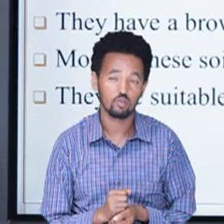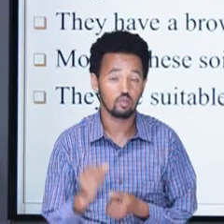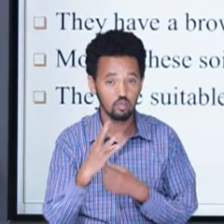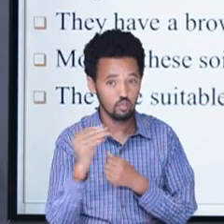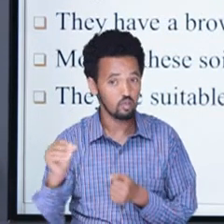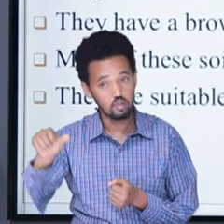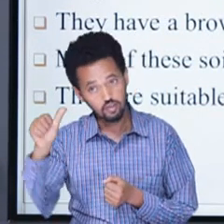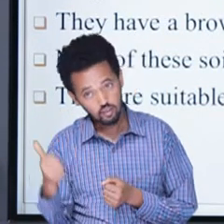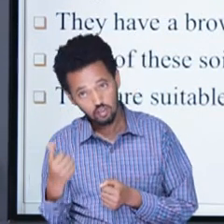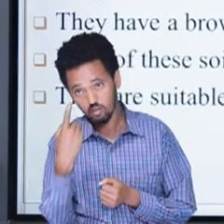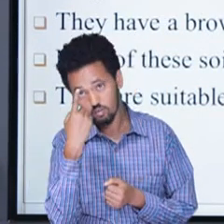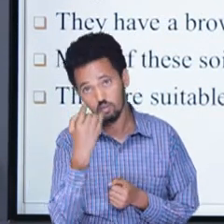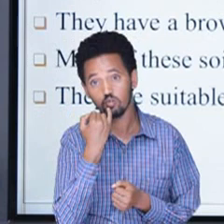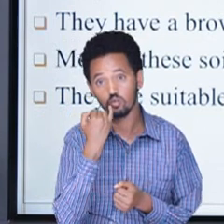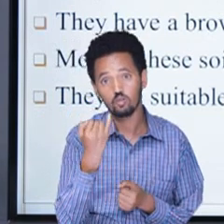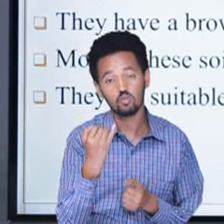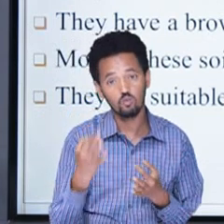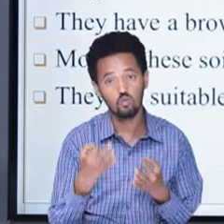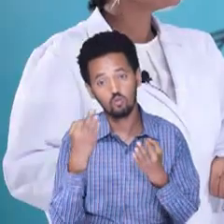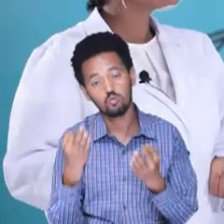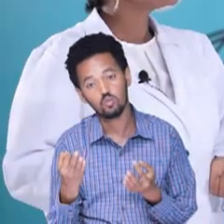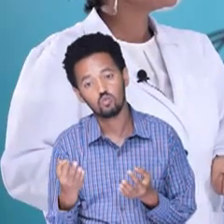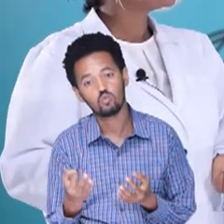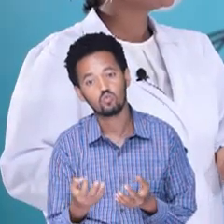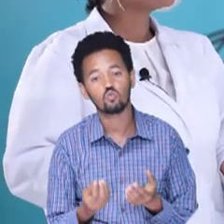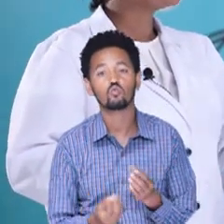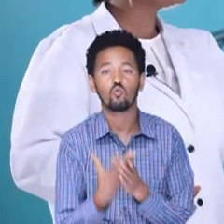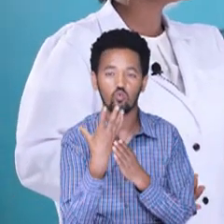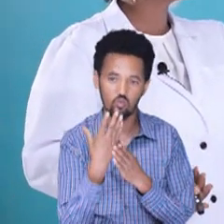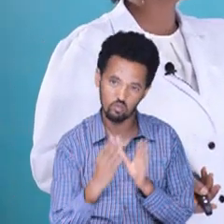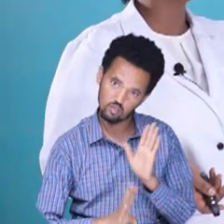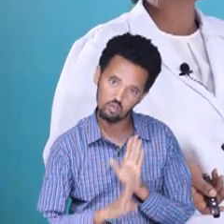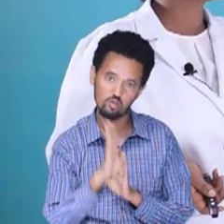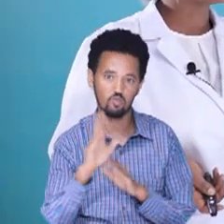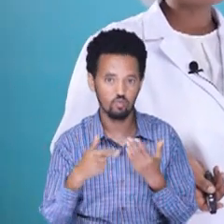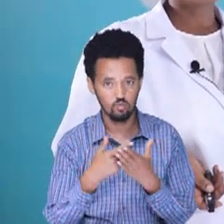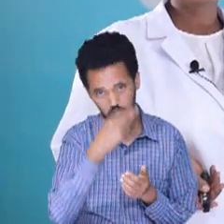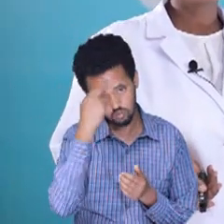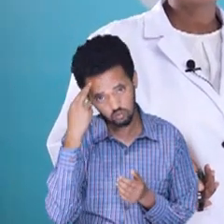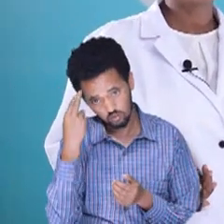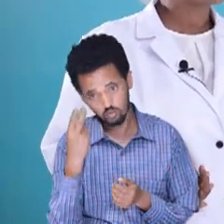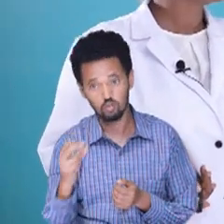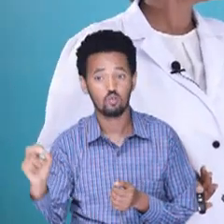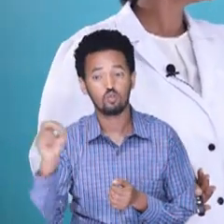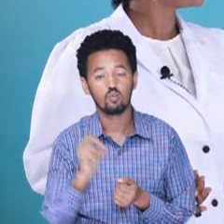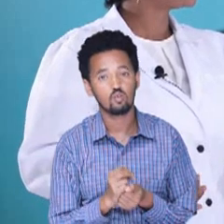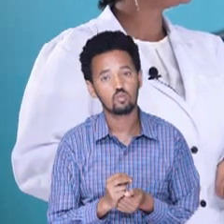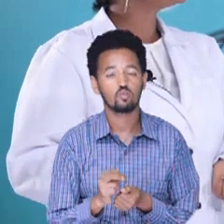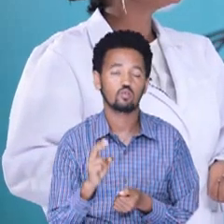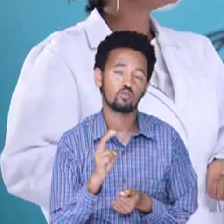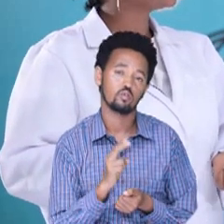And the other one is fluvial soils, developed in seasonally floodplains,